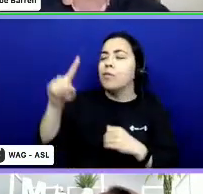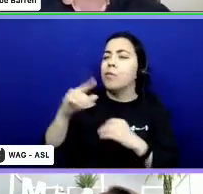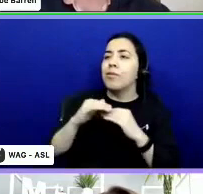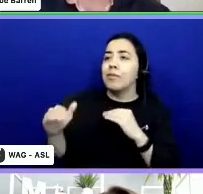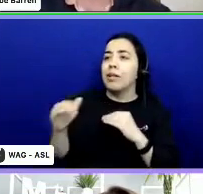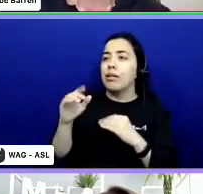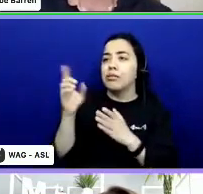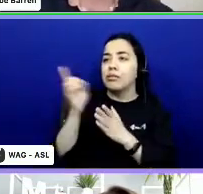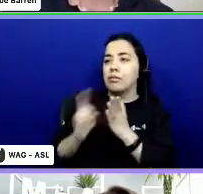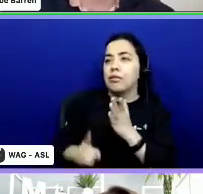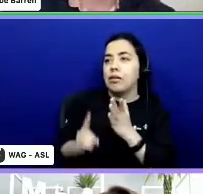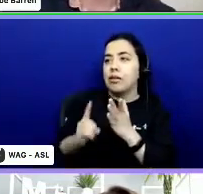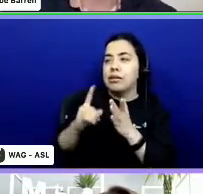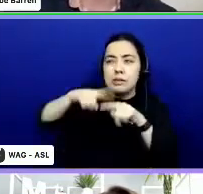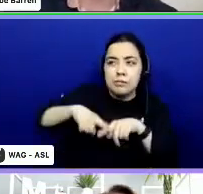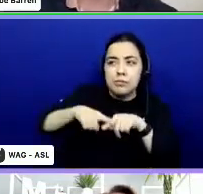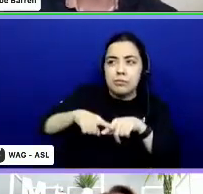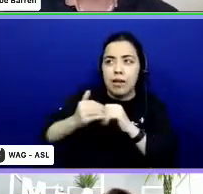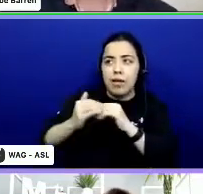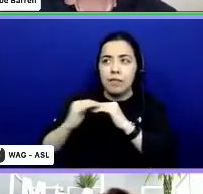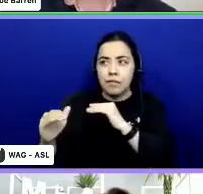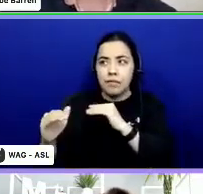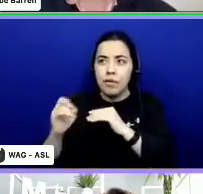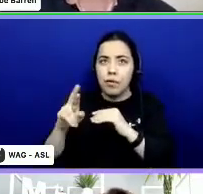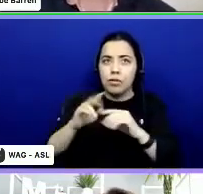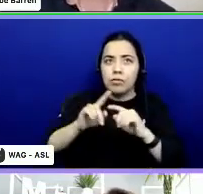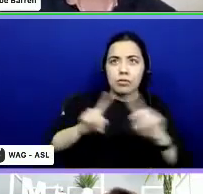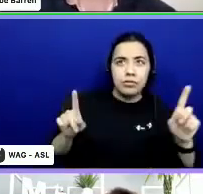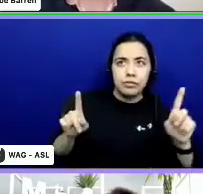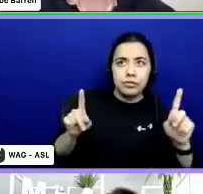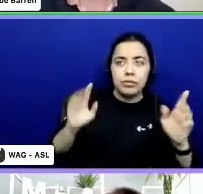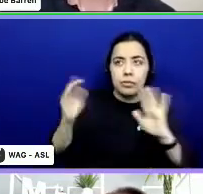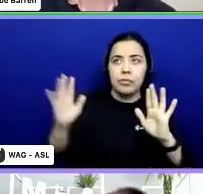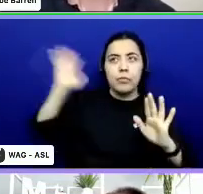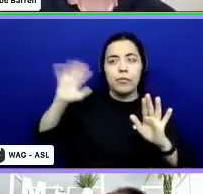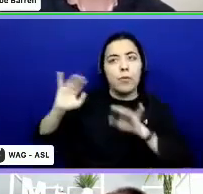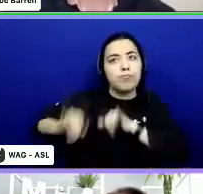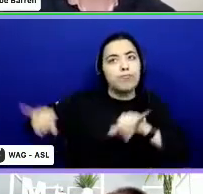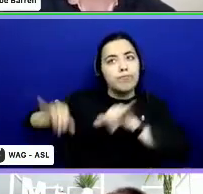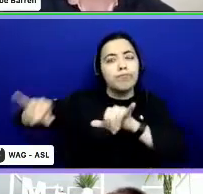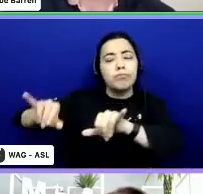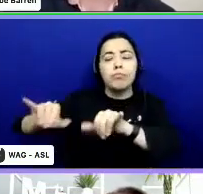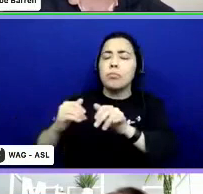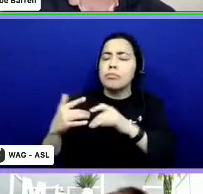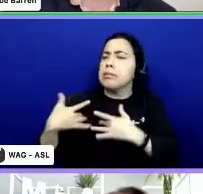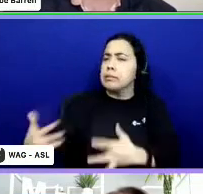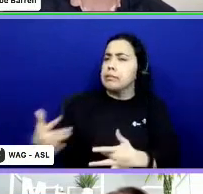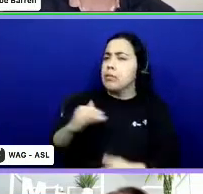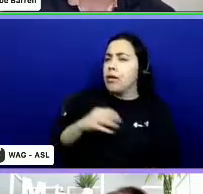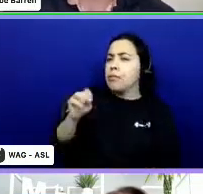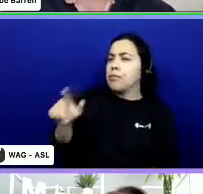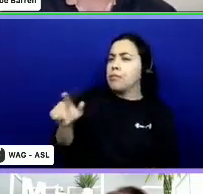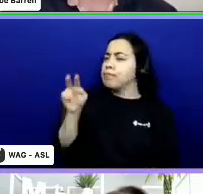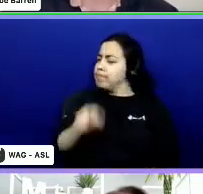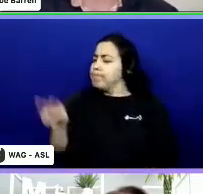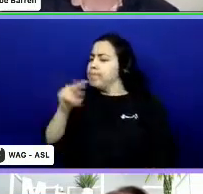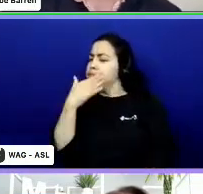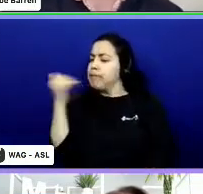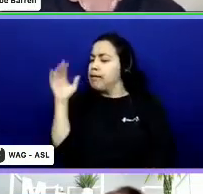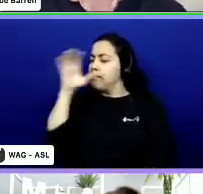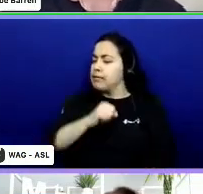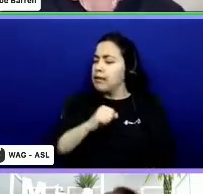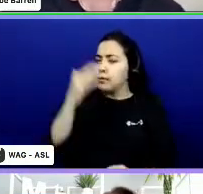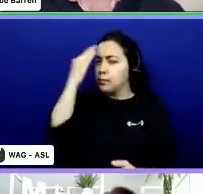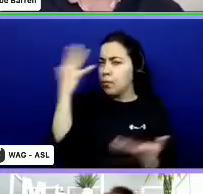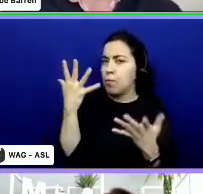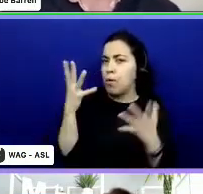flat or different it is from what we've seen before. But I would think that in most cases, our machine learning could do a pretty good best guess as to what's on the